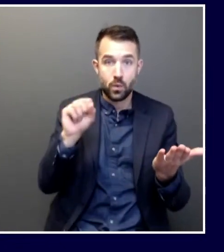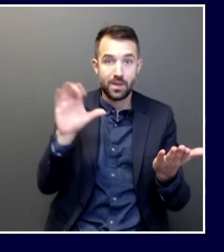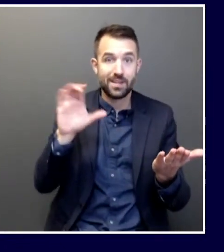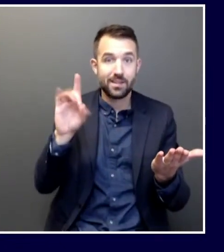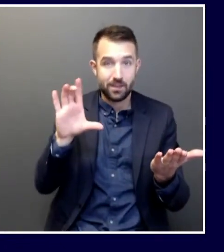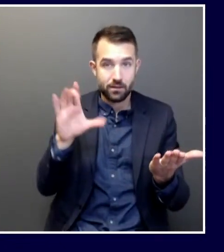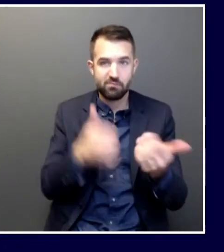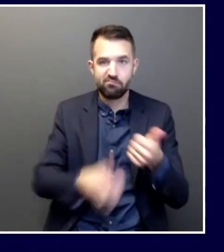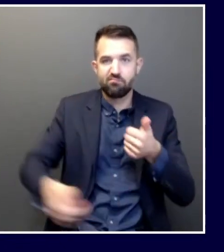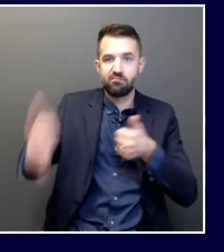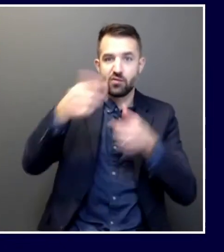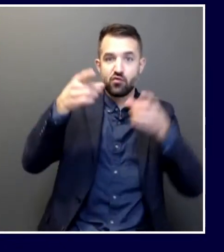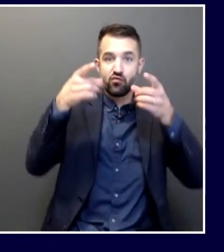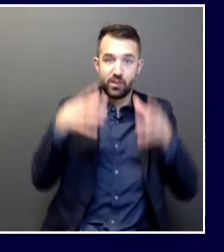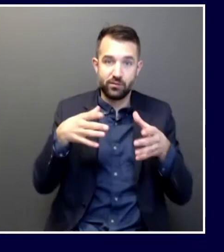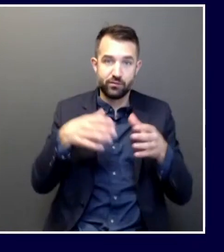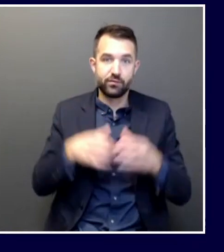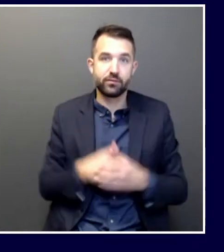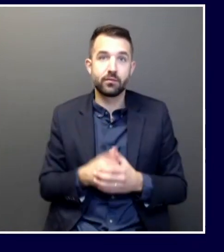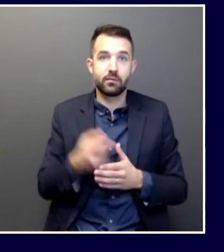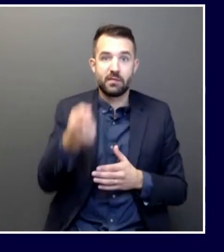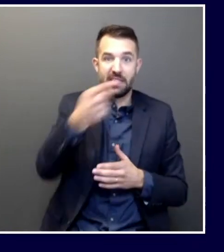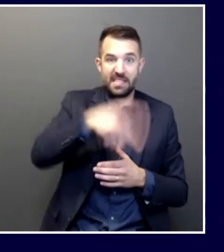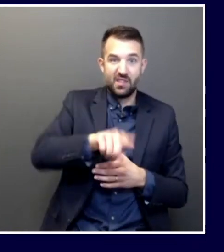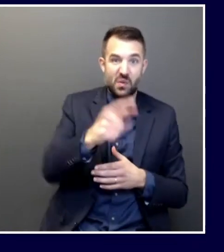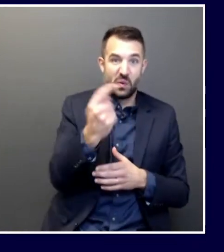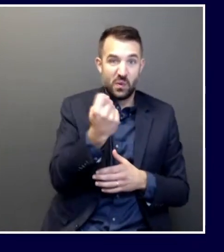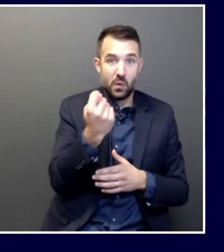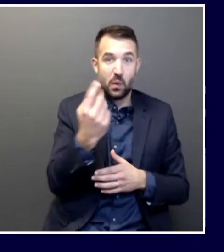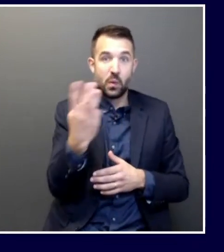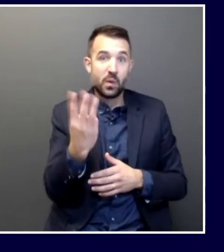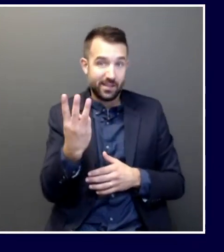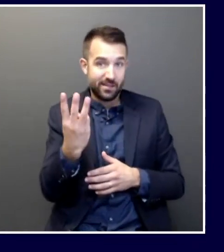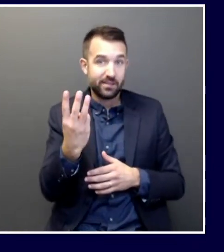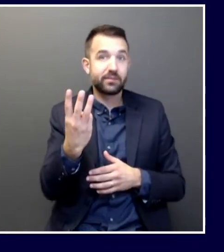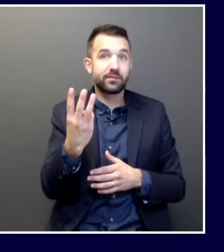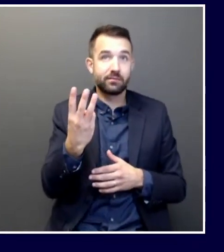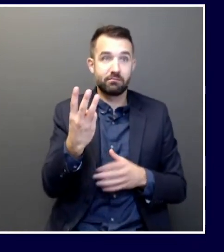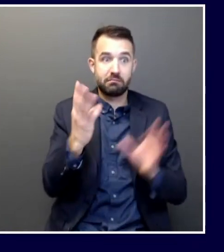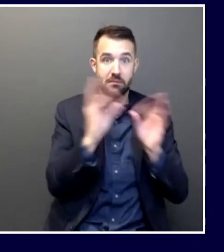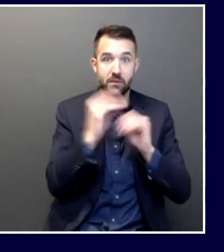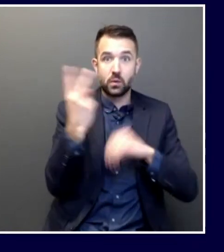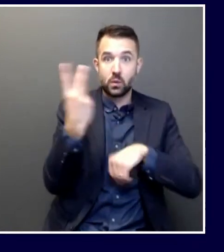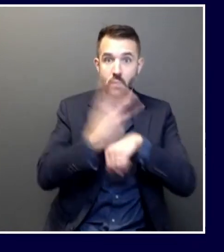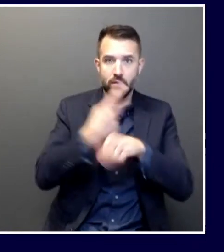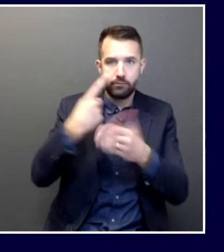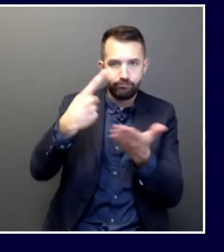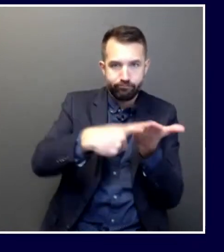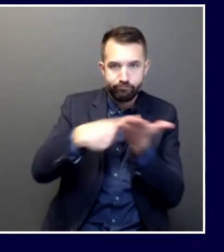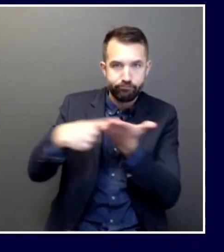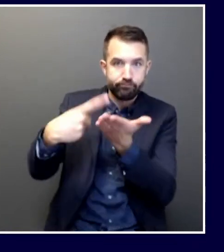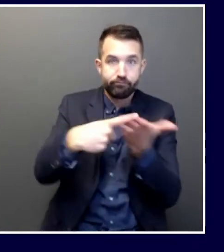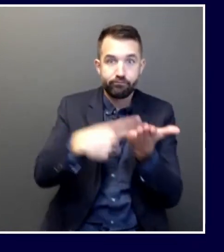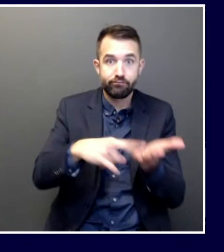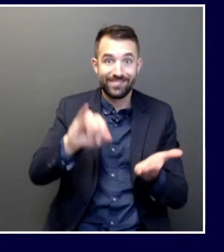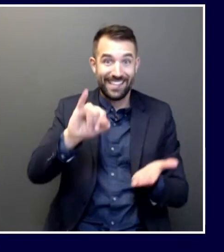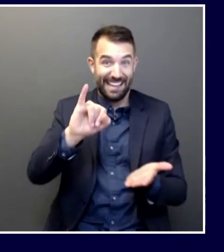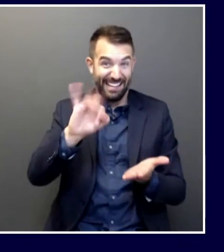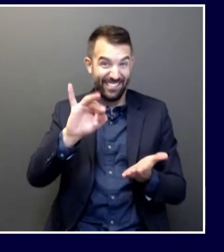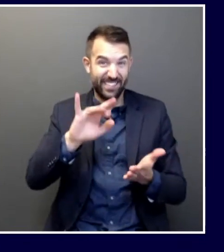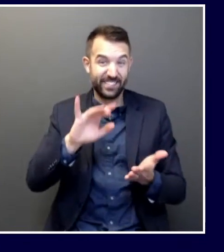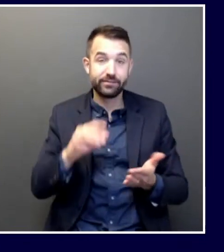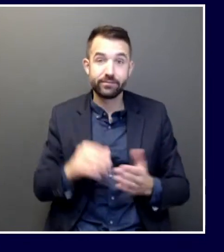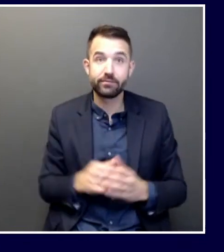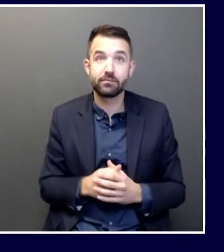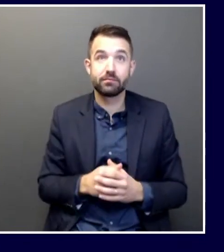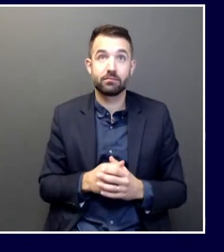Wednesday. If the US CDC director accepts those recommendations and the US FDA's